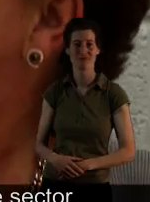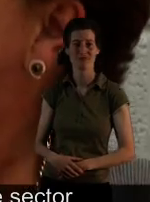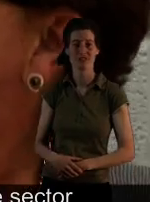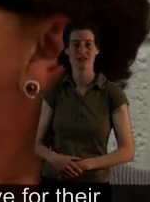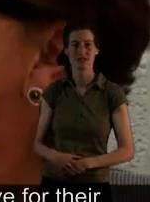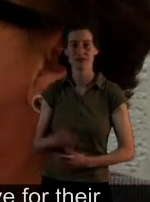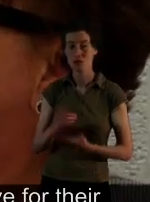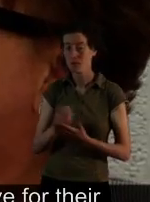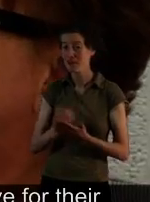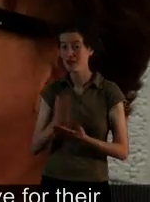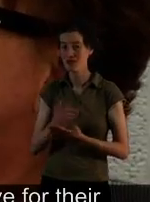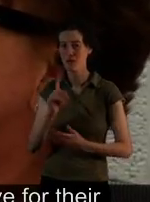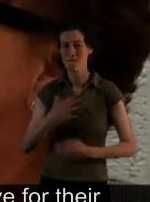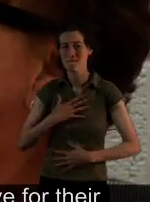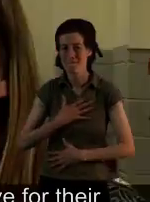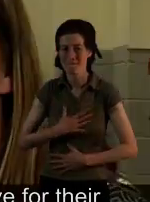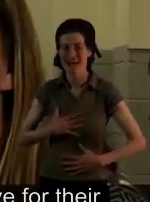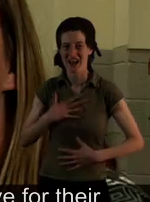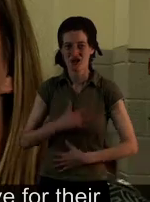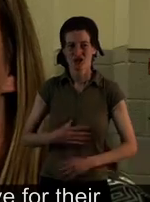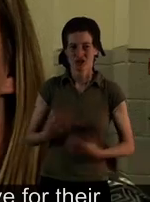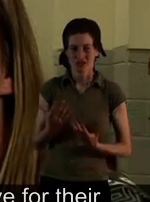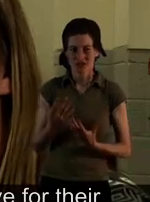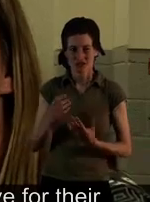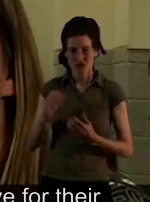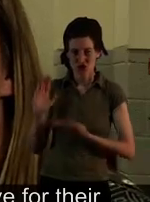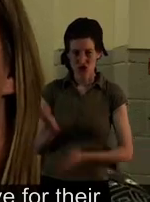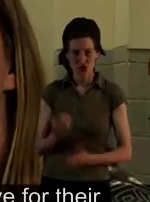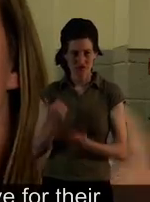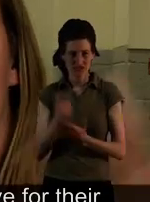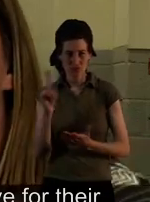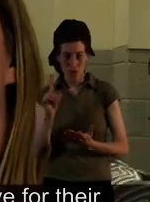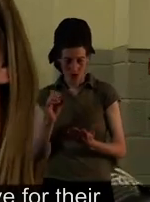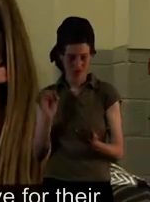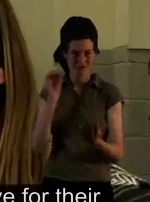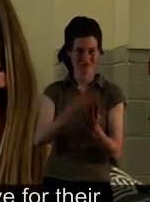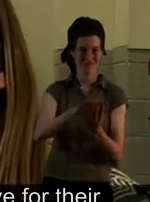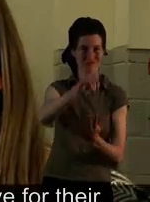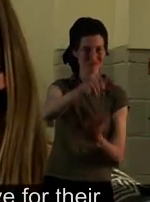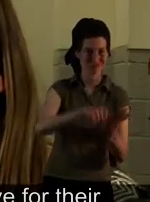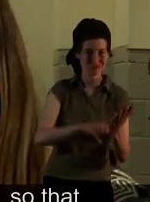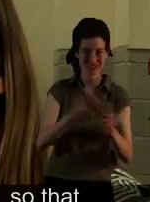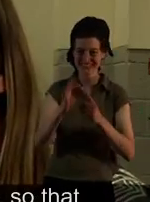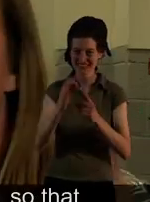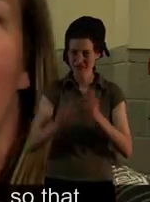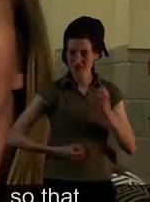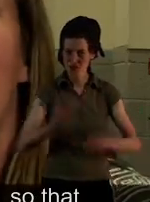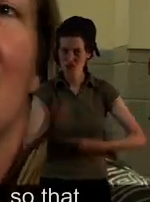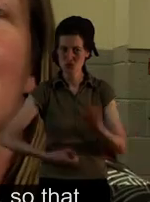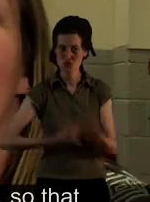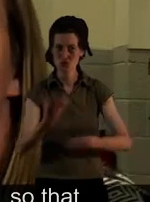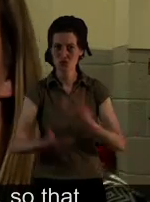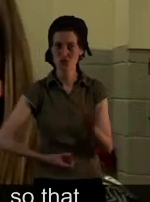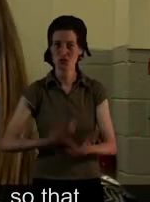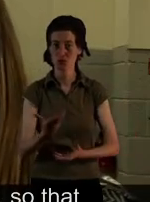can do. So it would be the passion that they have for their services to translate that into the paperwork and translate